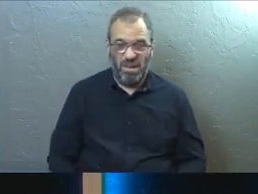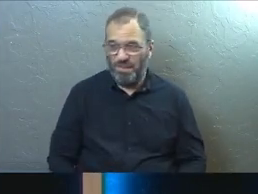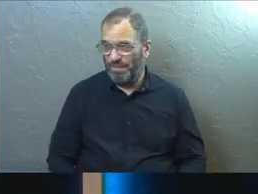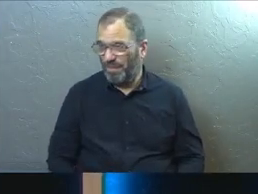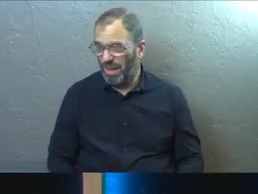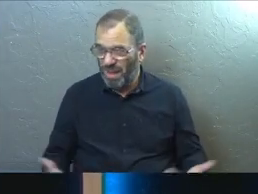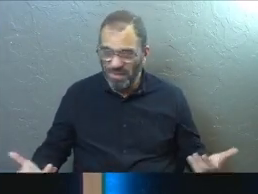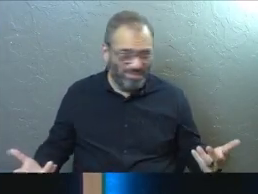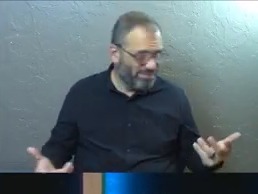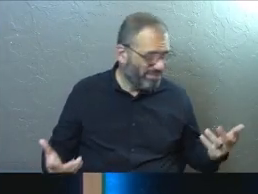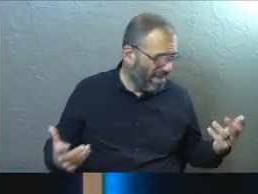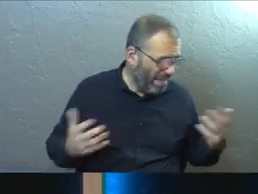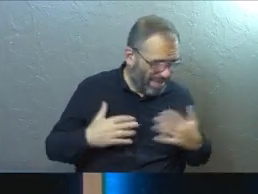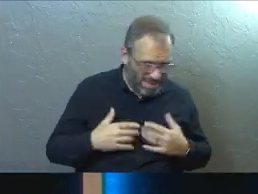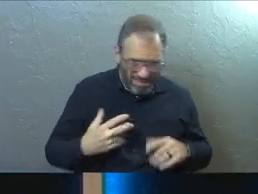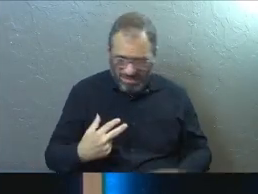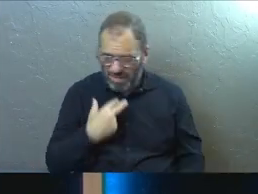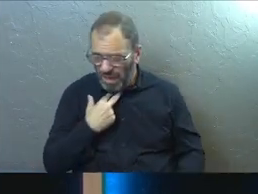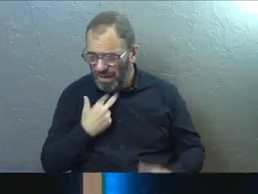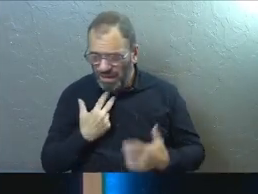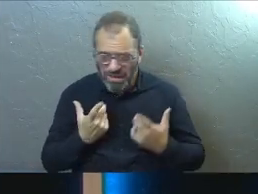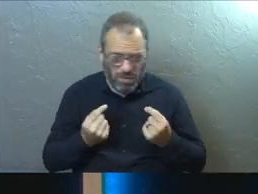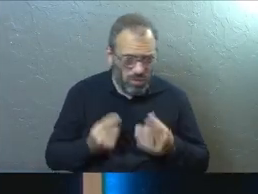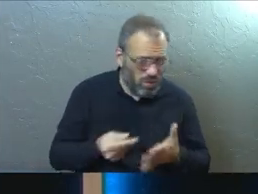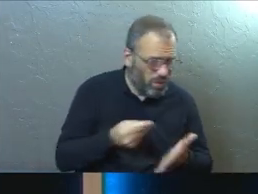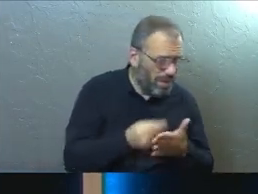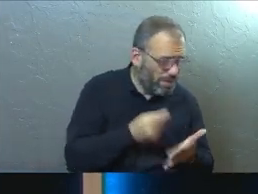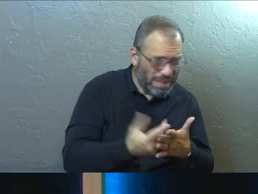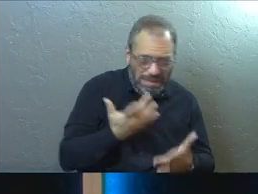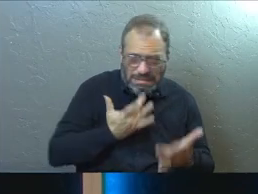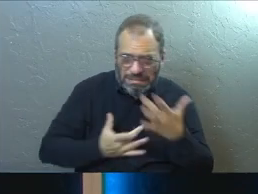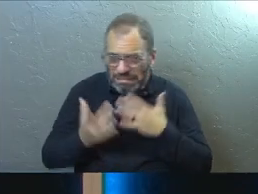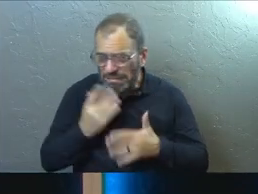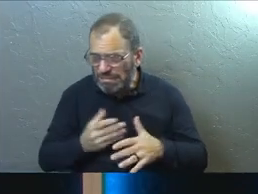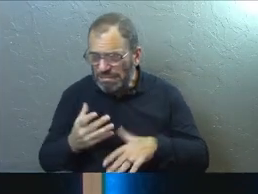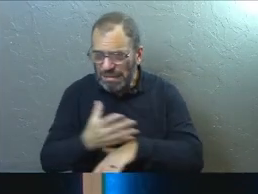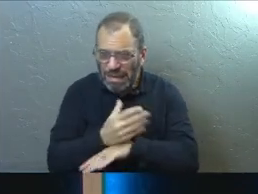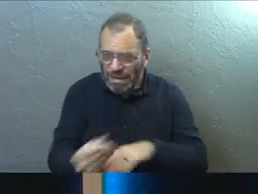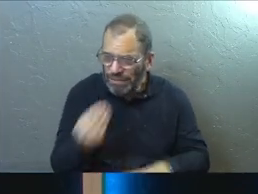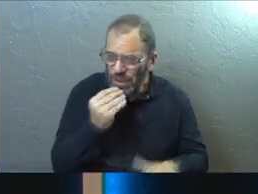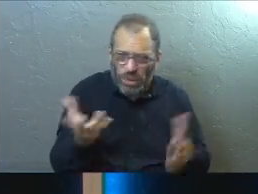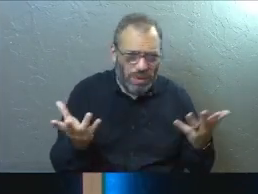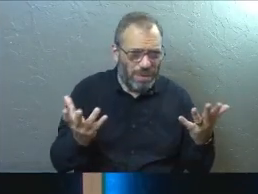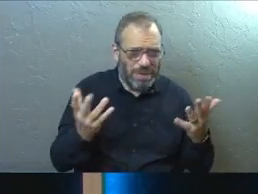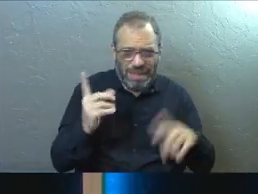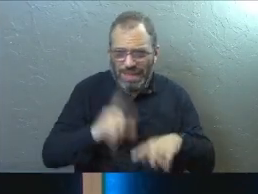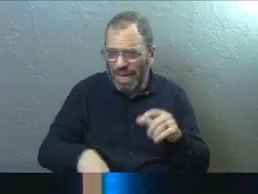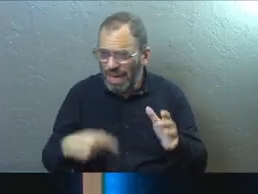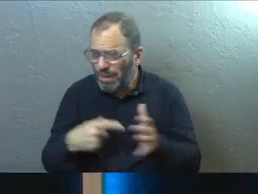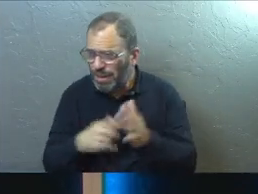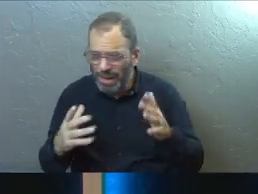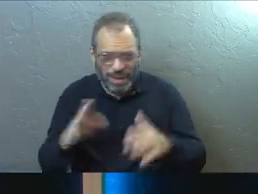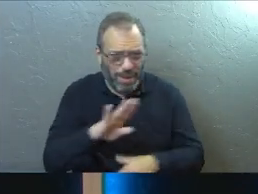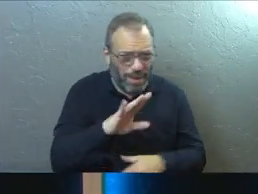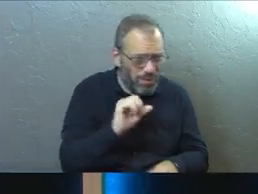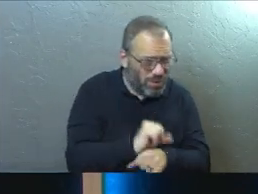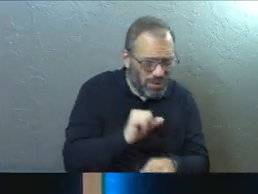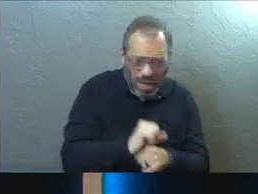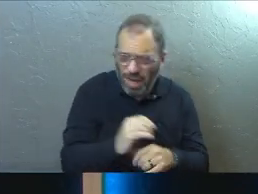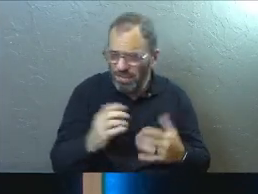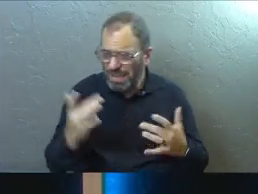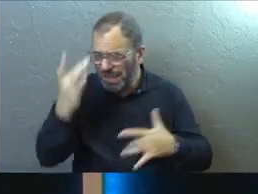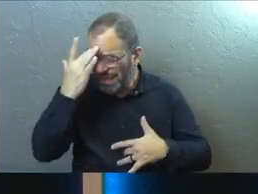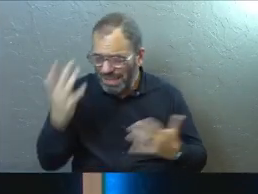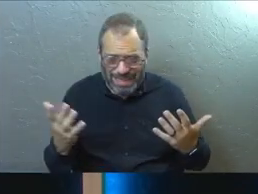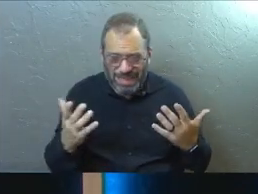is impossible and there's no way out of this and I don't understand, I feel like he's not here, he's there. And I've been thinking about the last couple years of